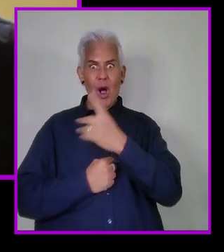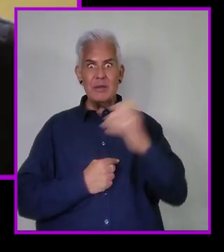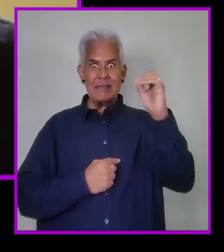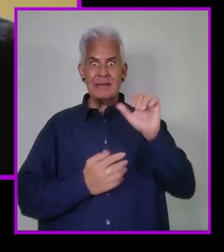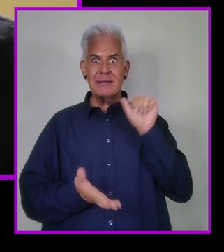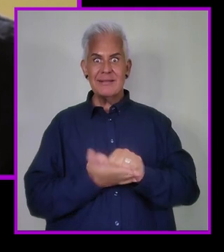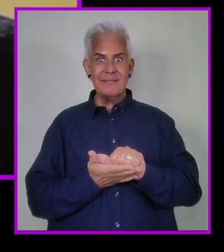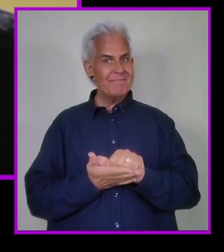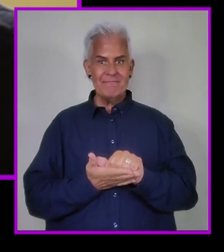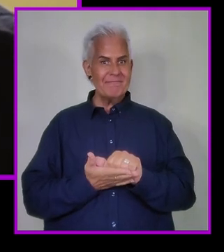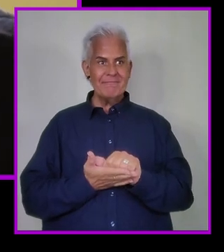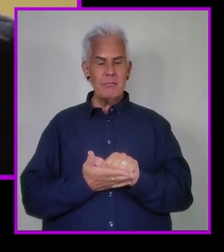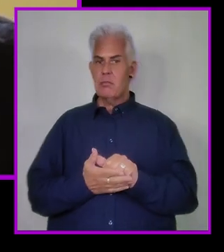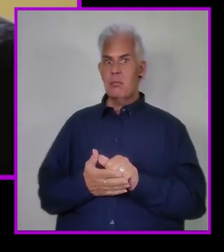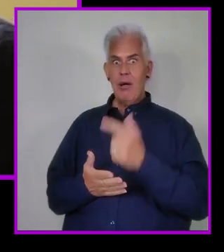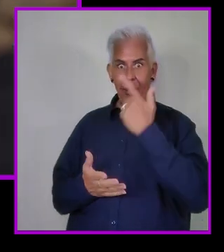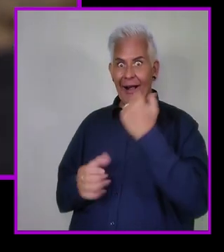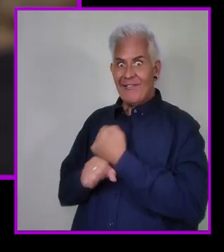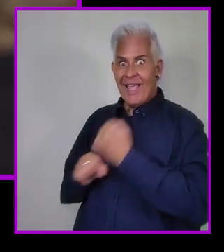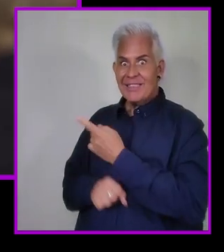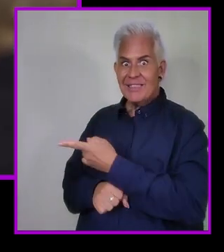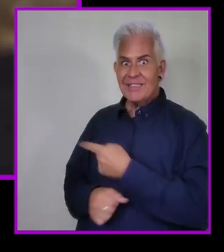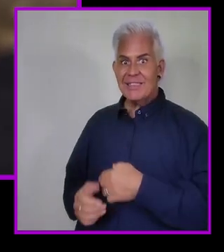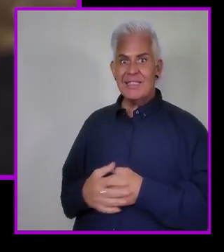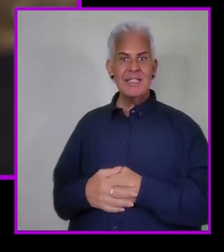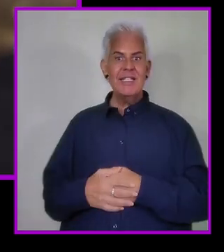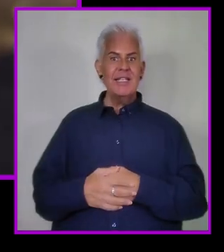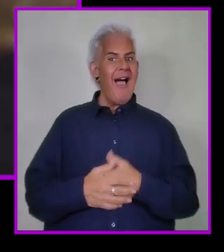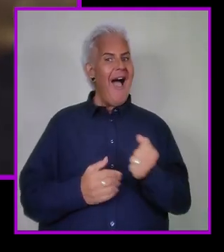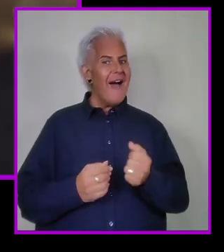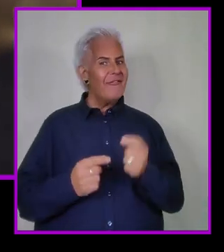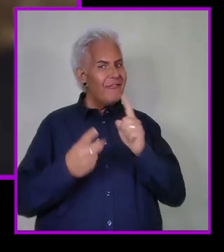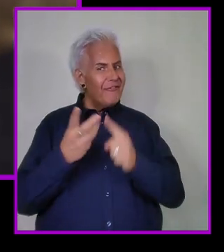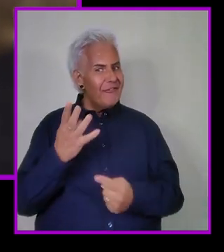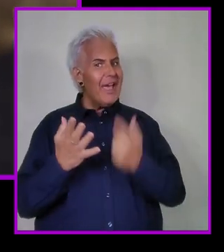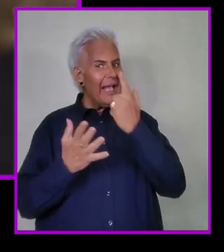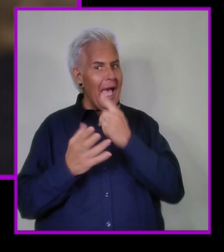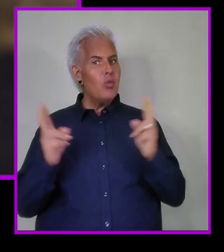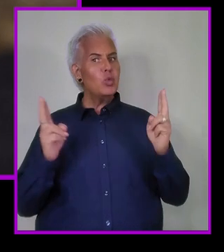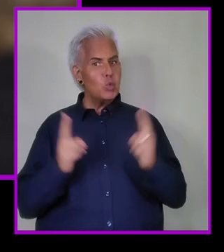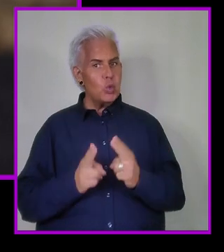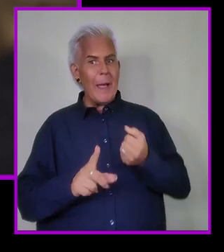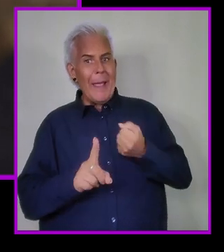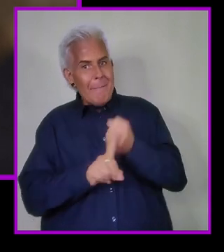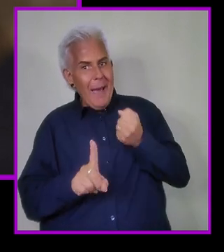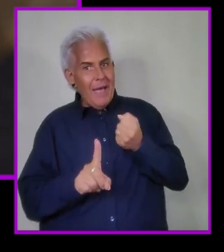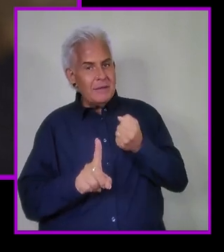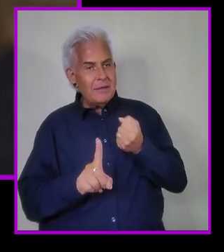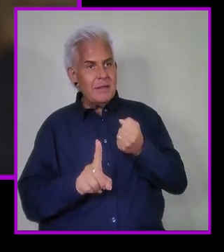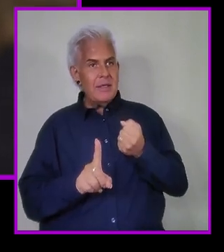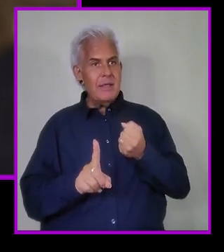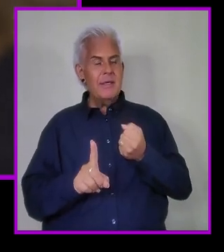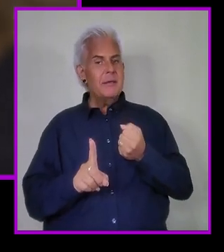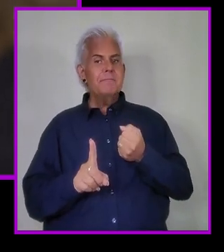100%. But you can fix it. Well, there are things that we can do to minimise the impact,